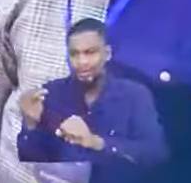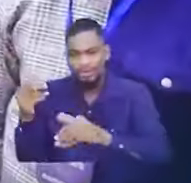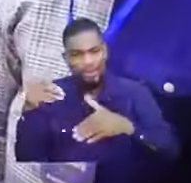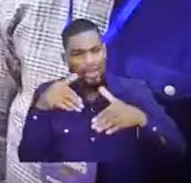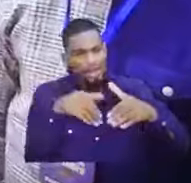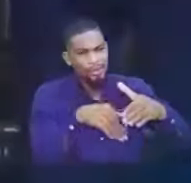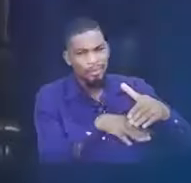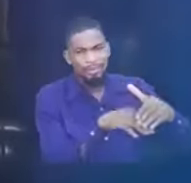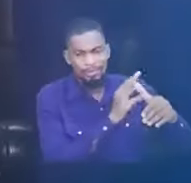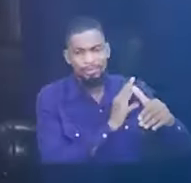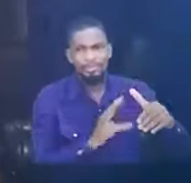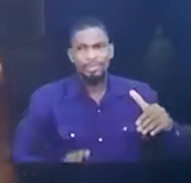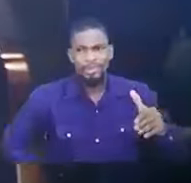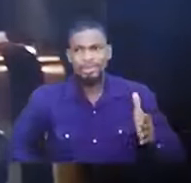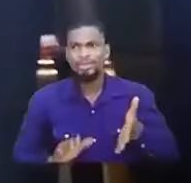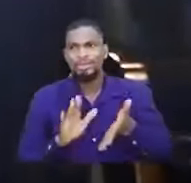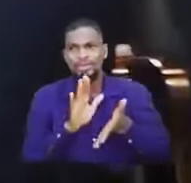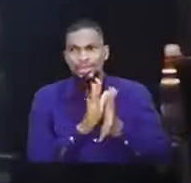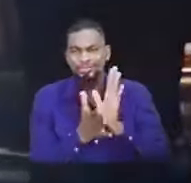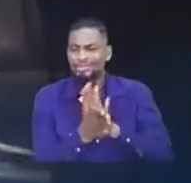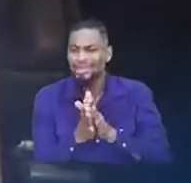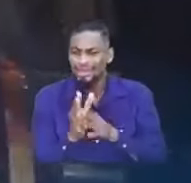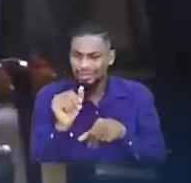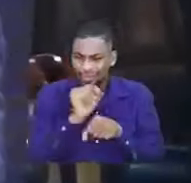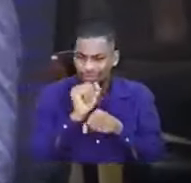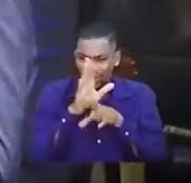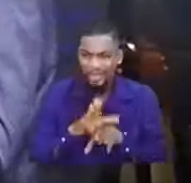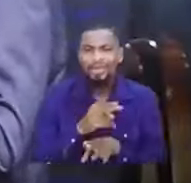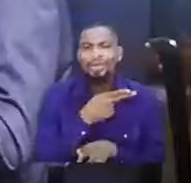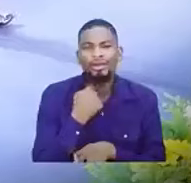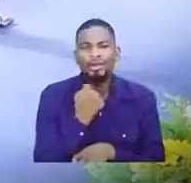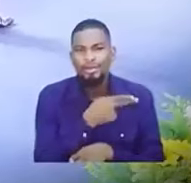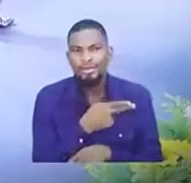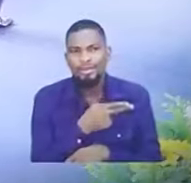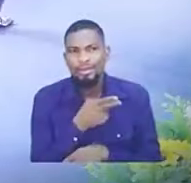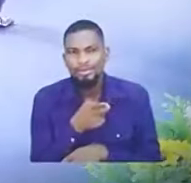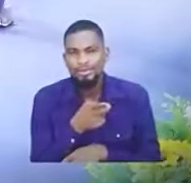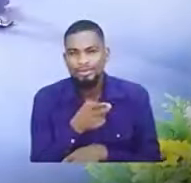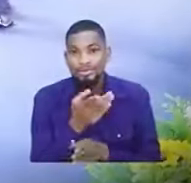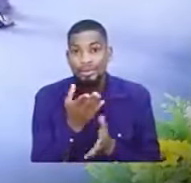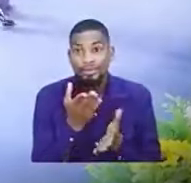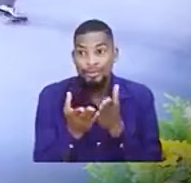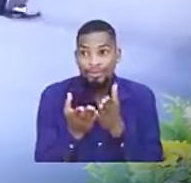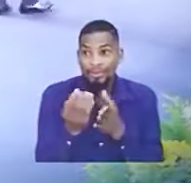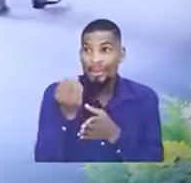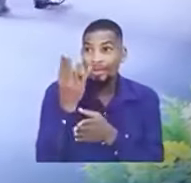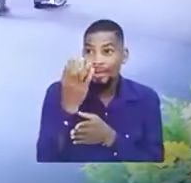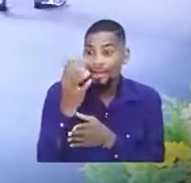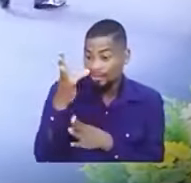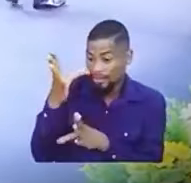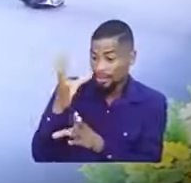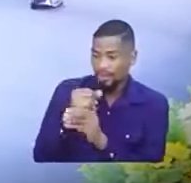employee. For them, their concern is how much we get.